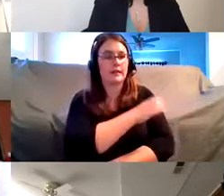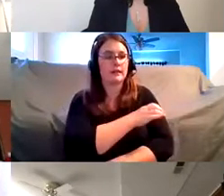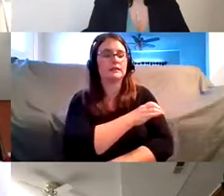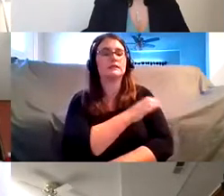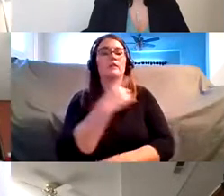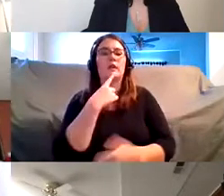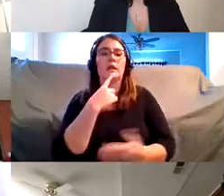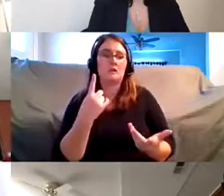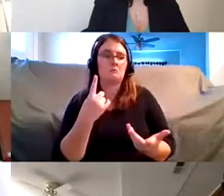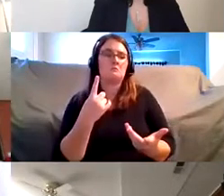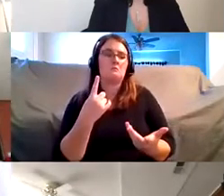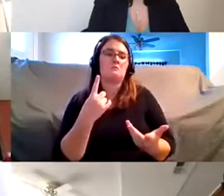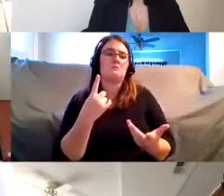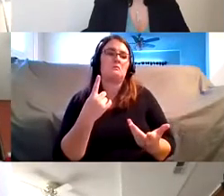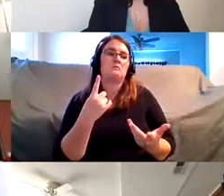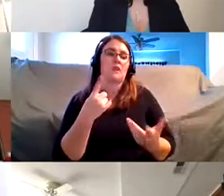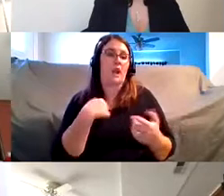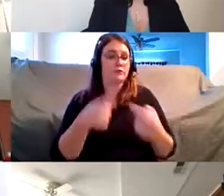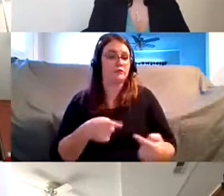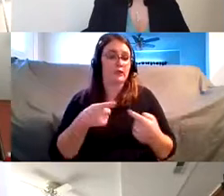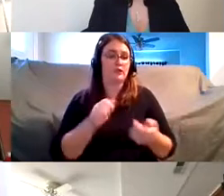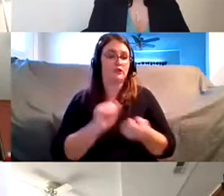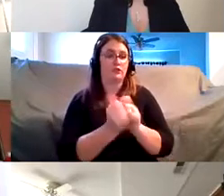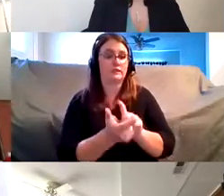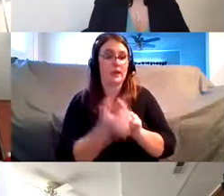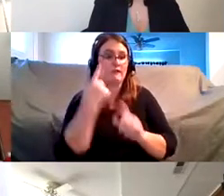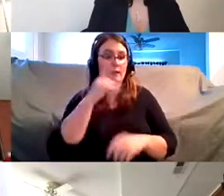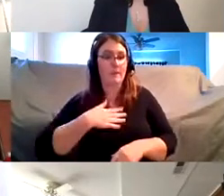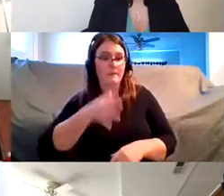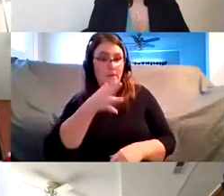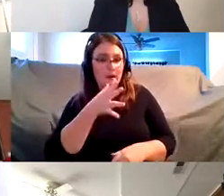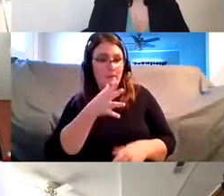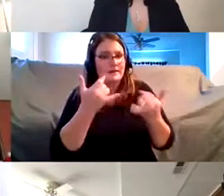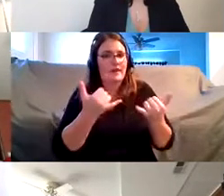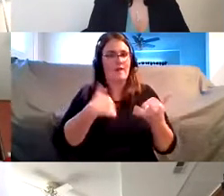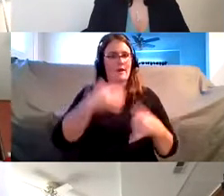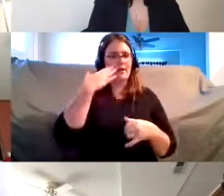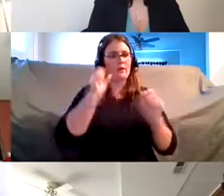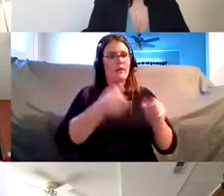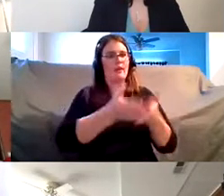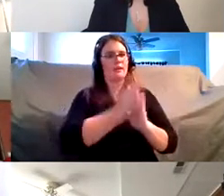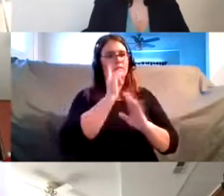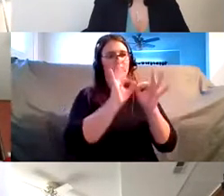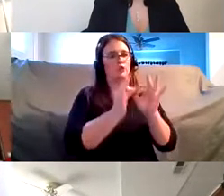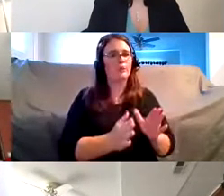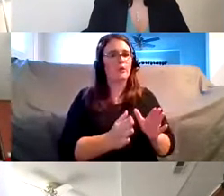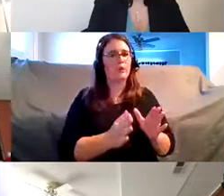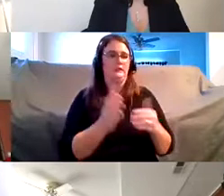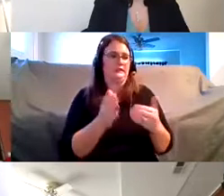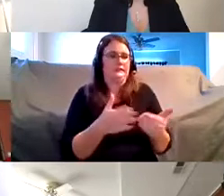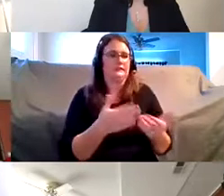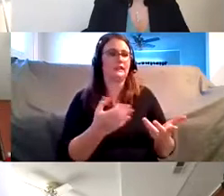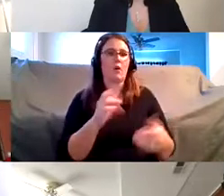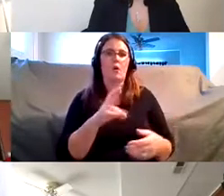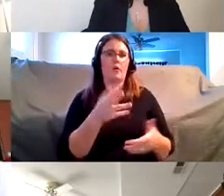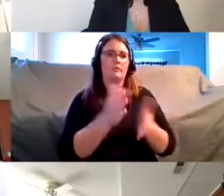from my mom, like, now that I know, you could just ask for an interpreter. Like, that's easy as that, or like a nurse or the doctor could just, get a webcam